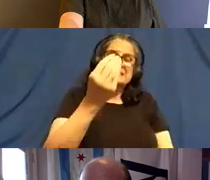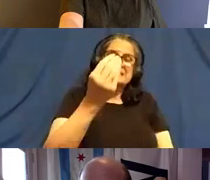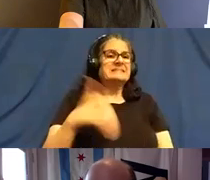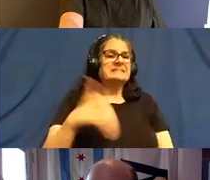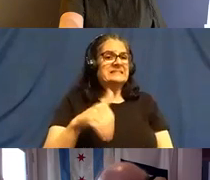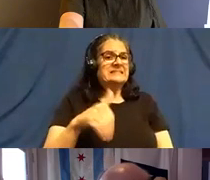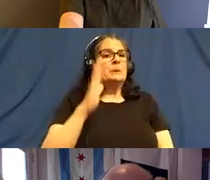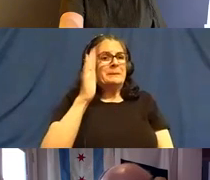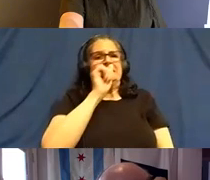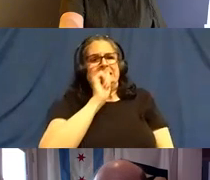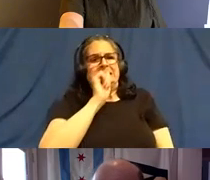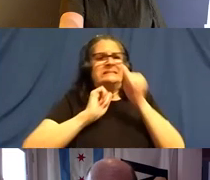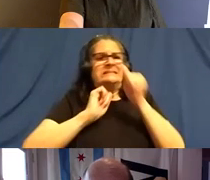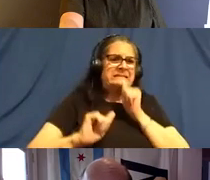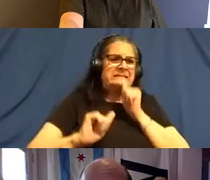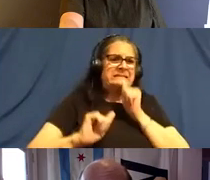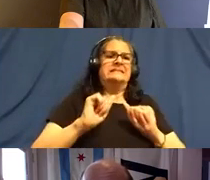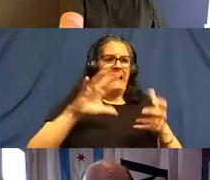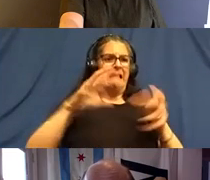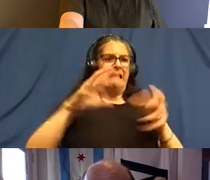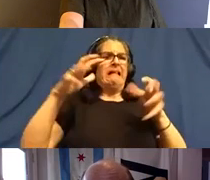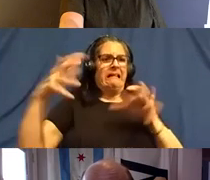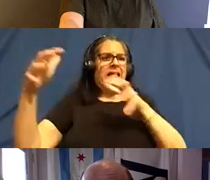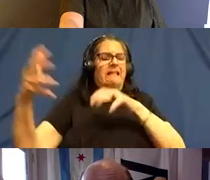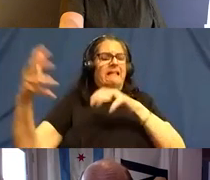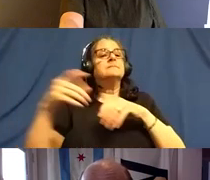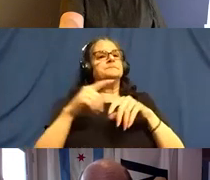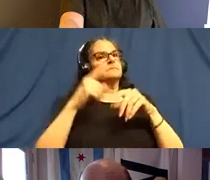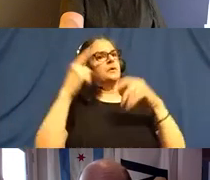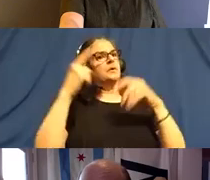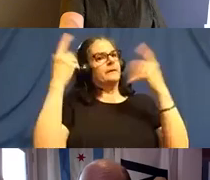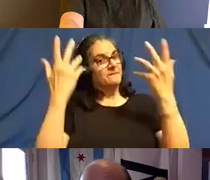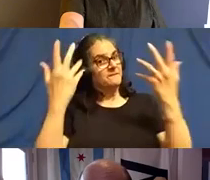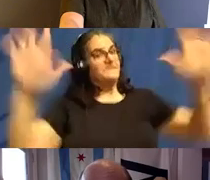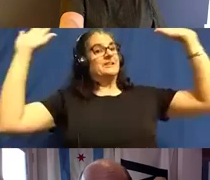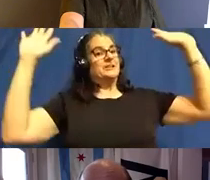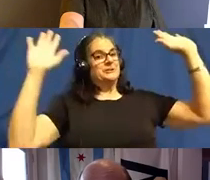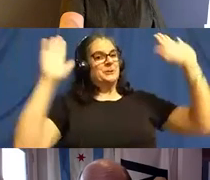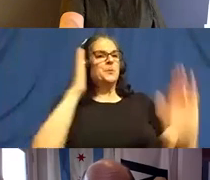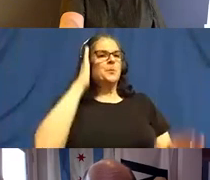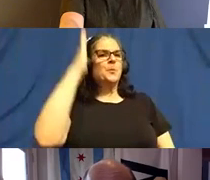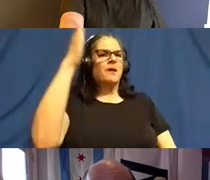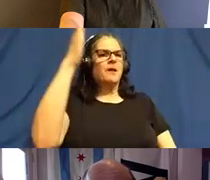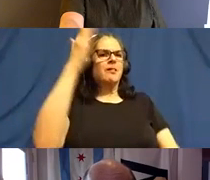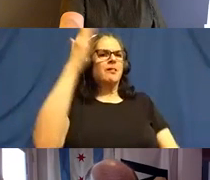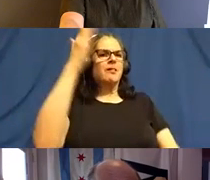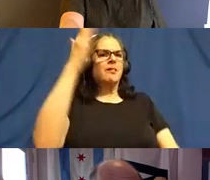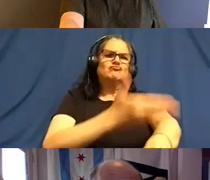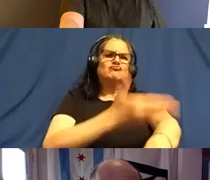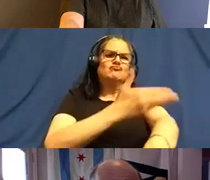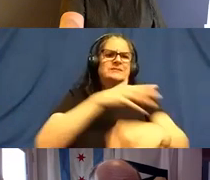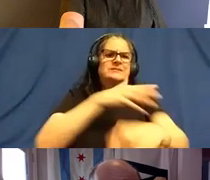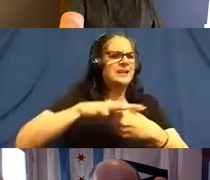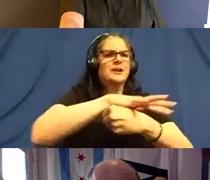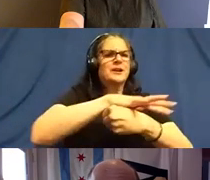And when we get through with the construction project, I think it's going to have a profound impact on our neighborhood for the next